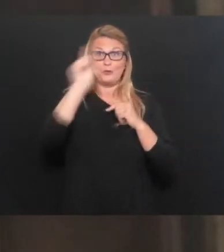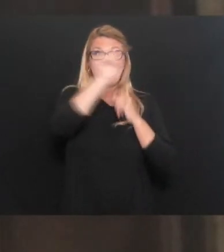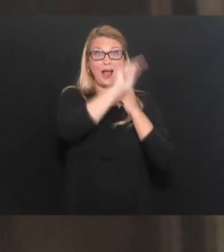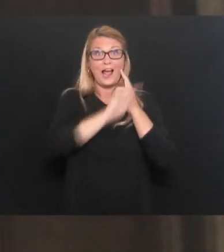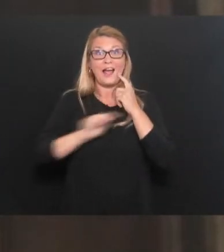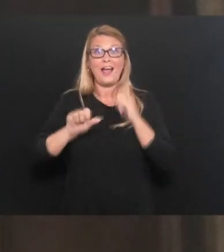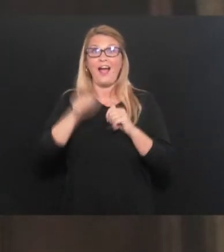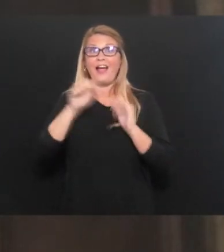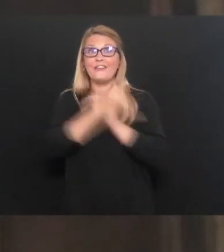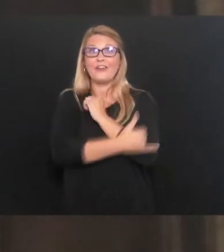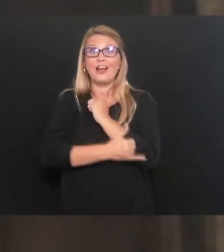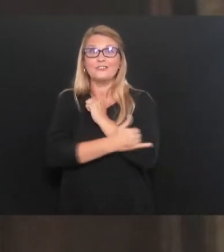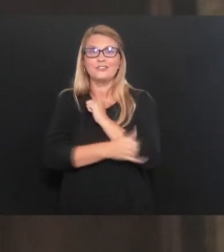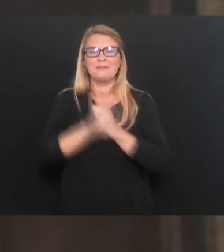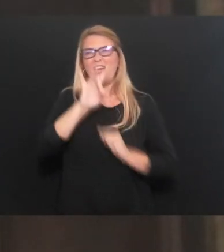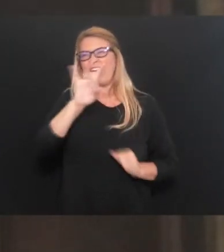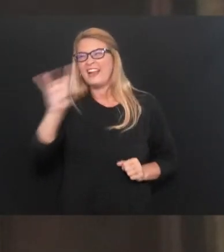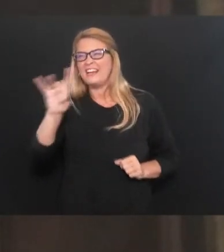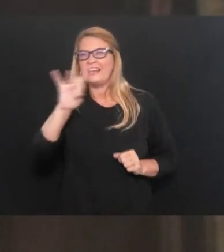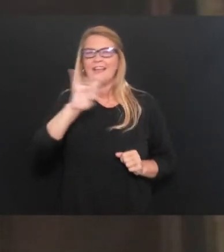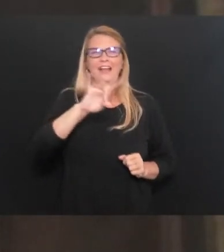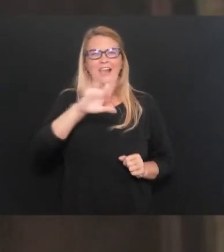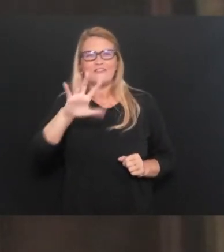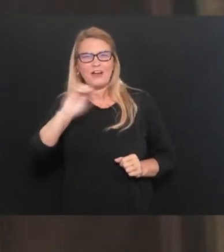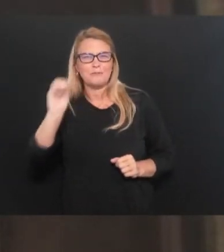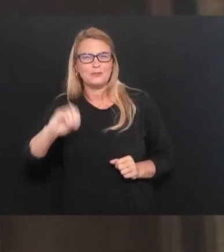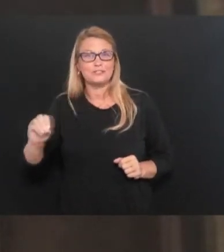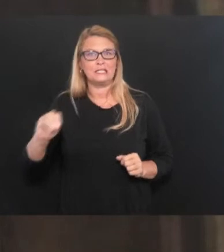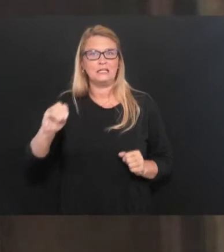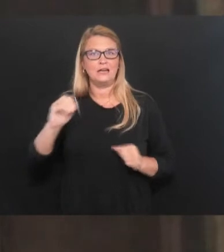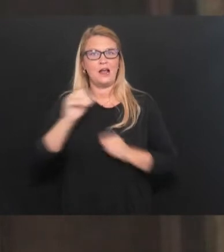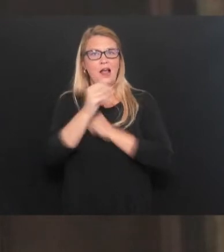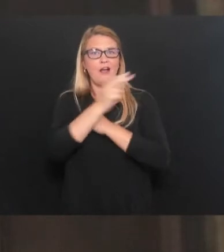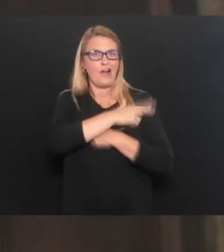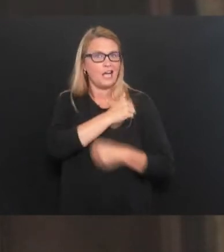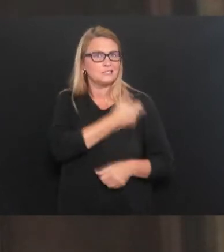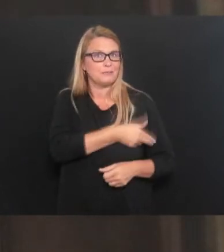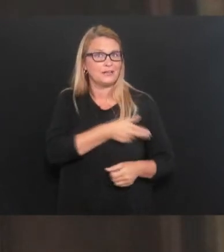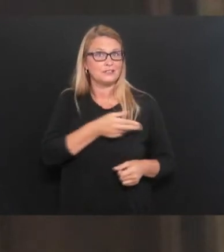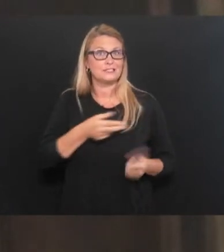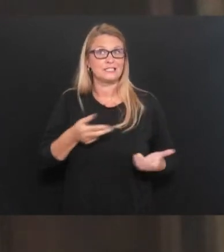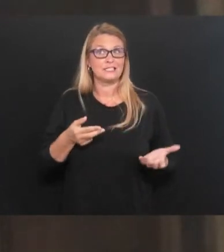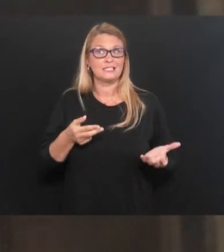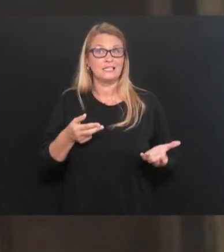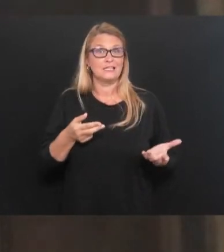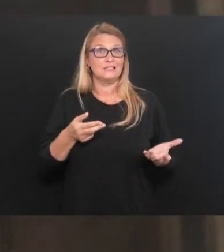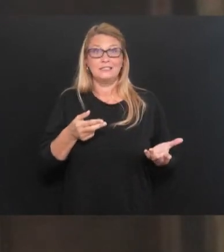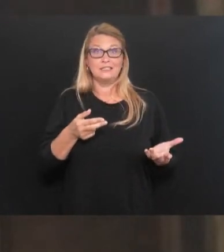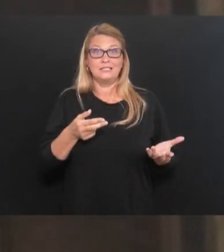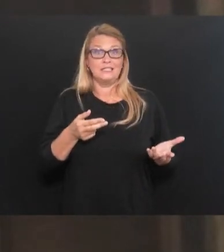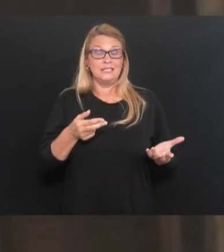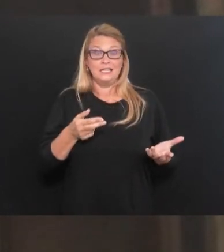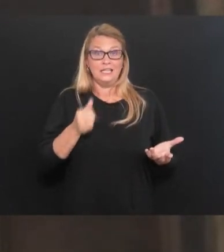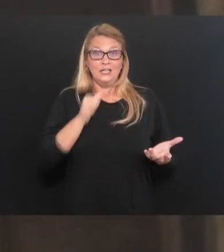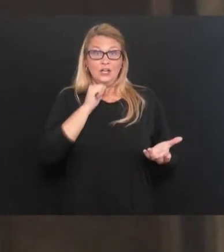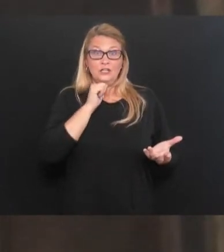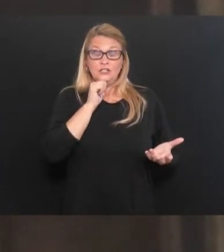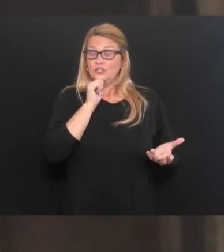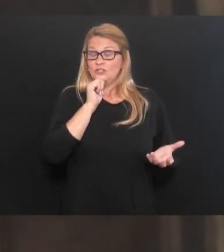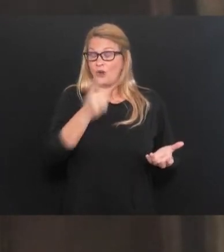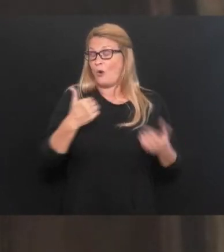about 85 to 88% of people in hospitals are vaccinated, and the rest,